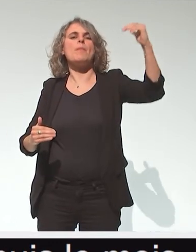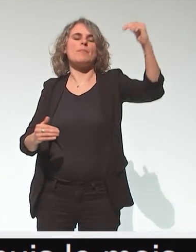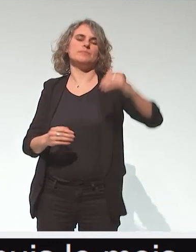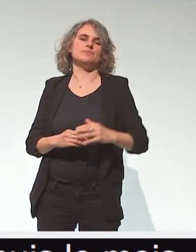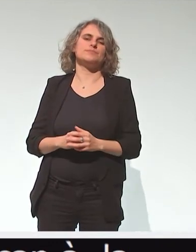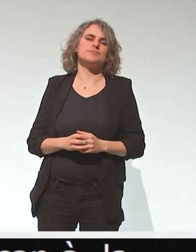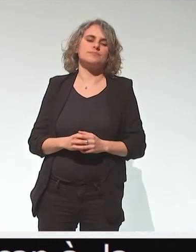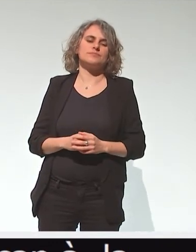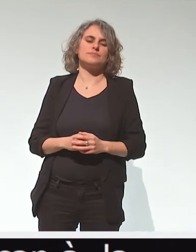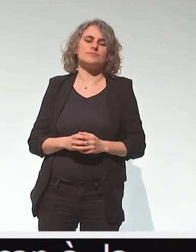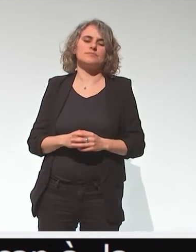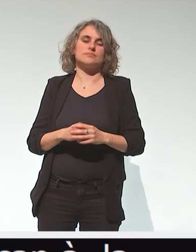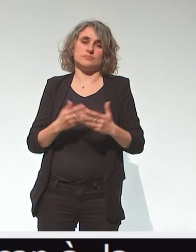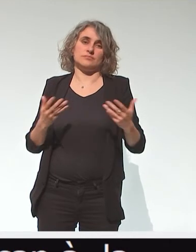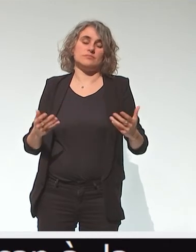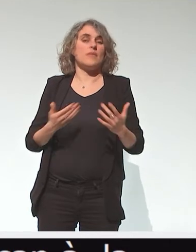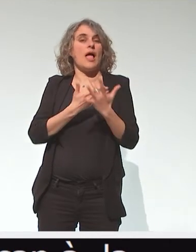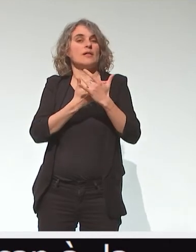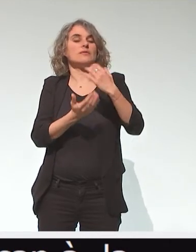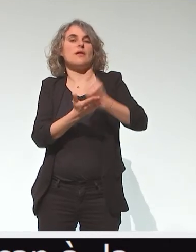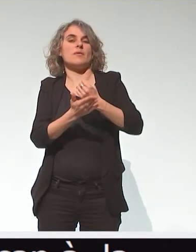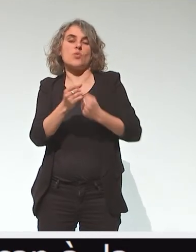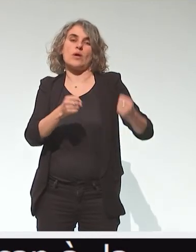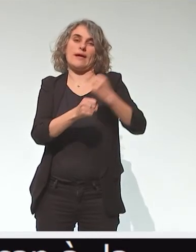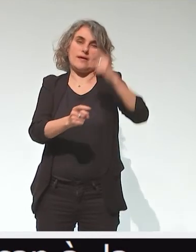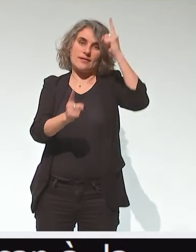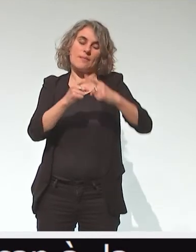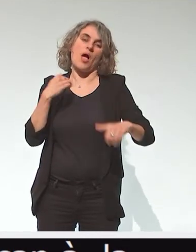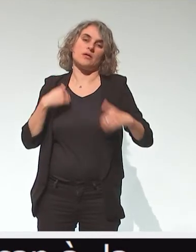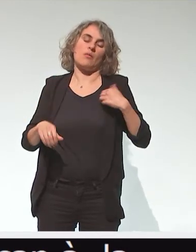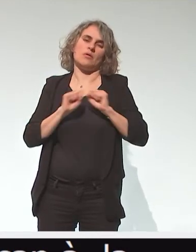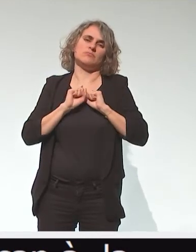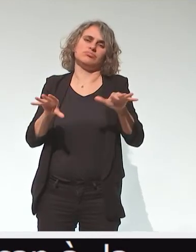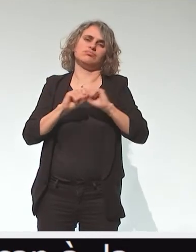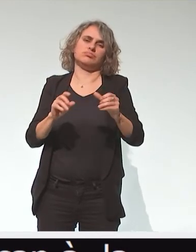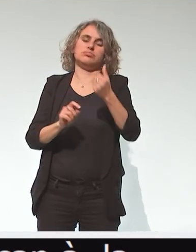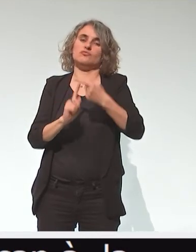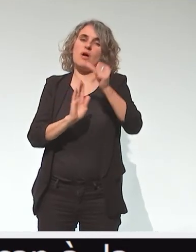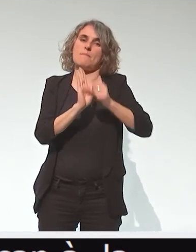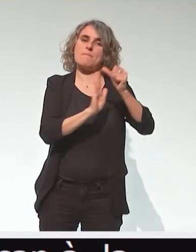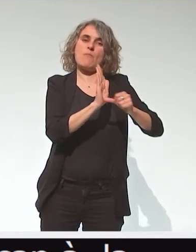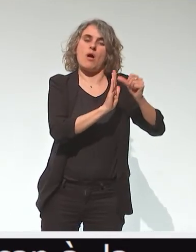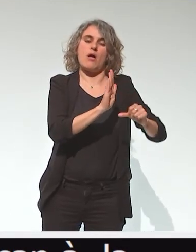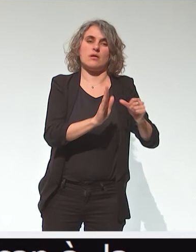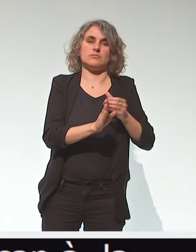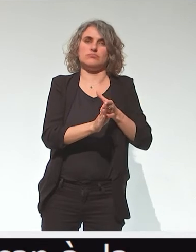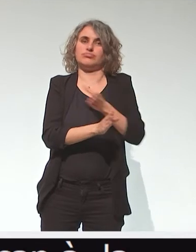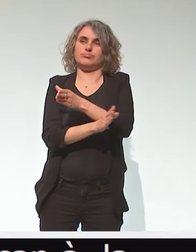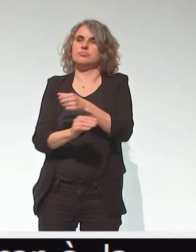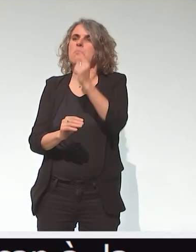the handicapped. I also created a newsletter called Handicapped, which is a